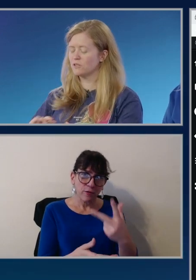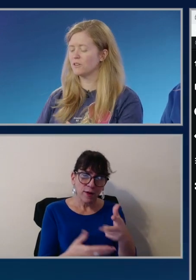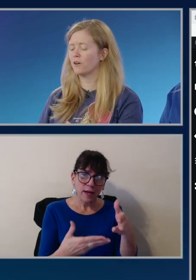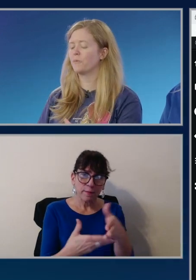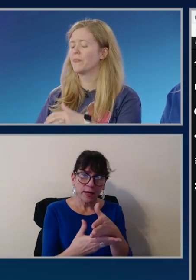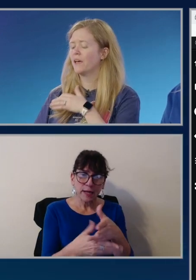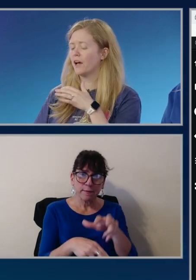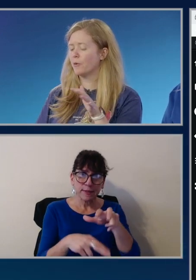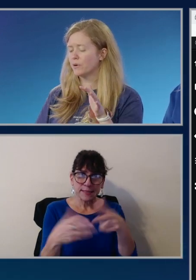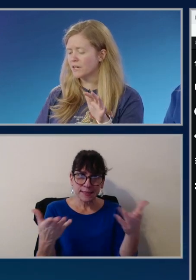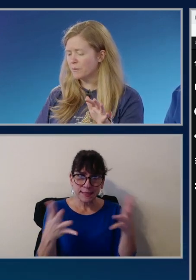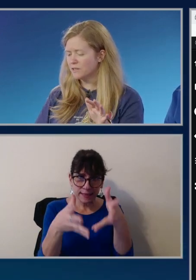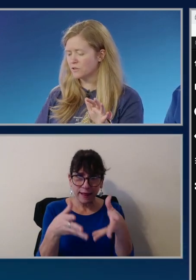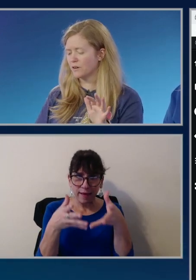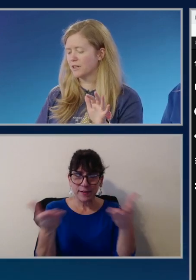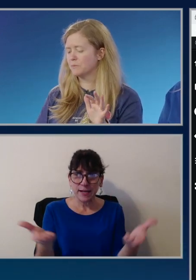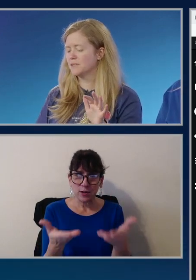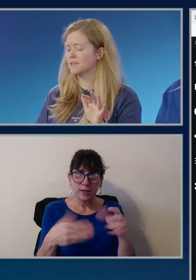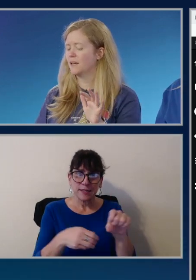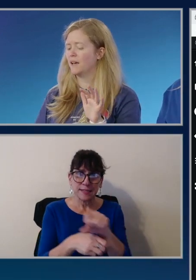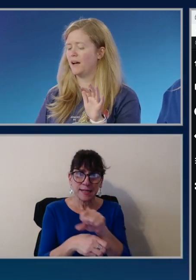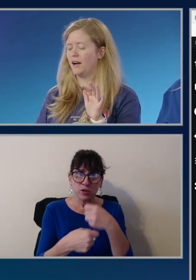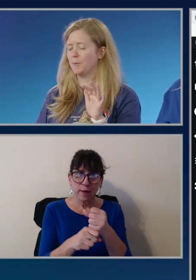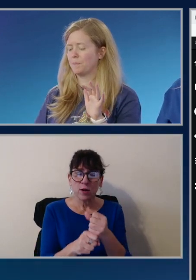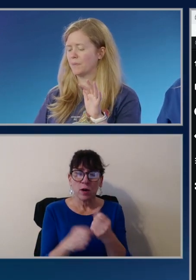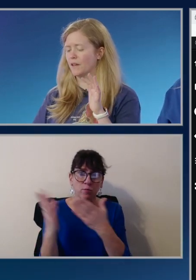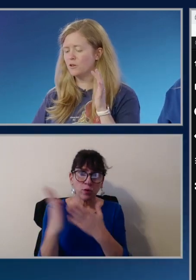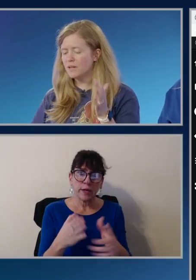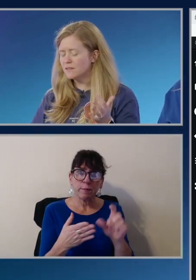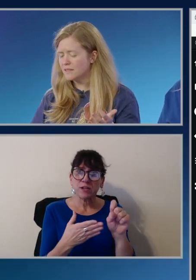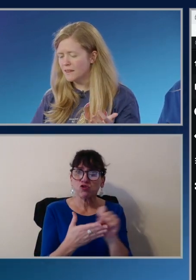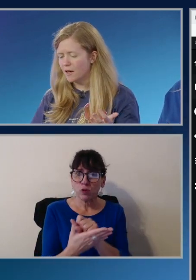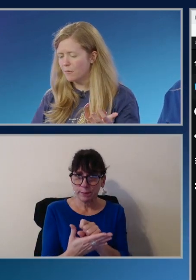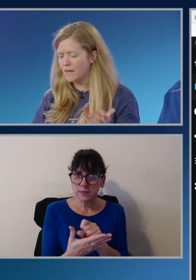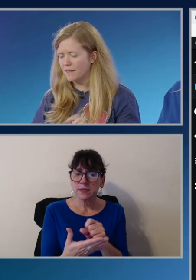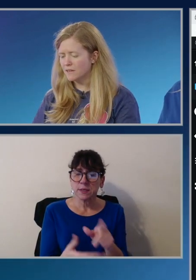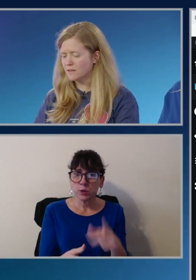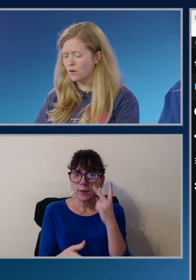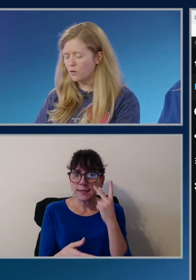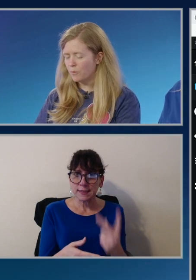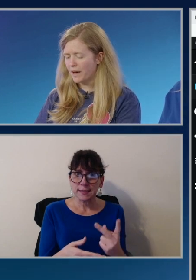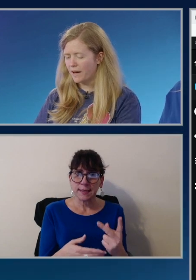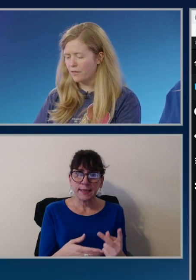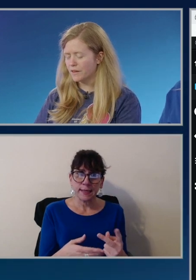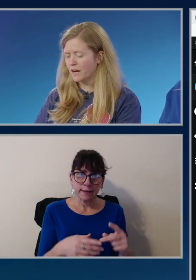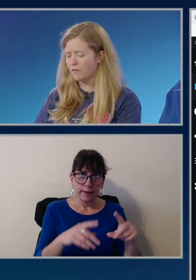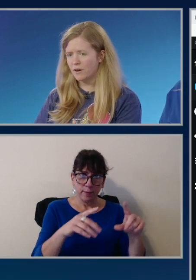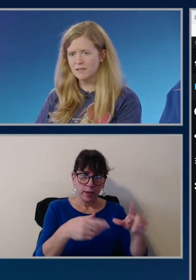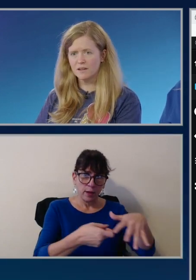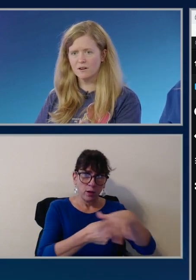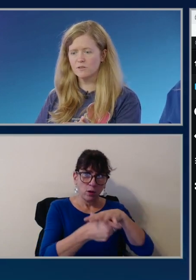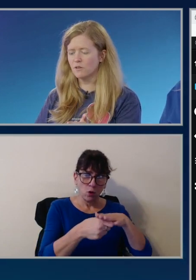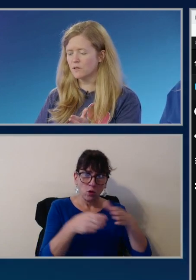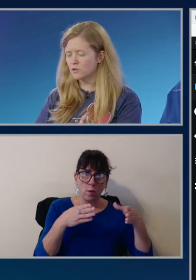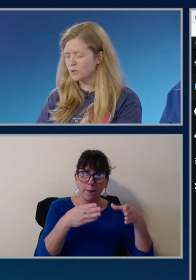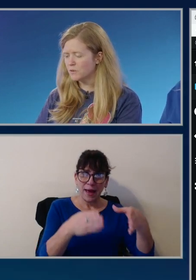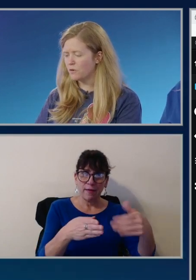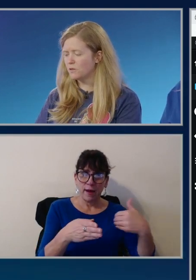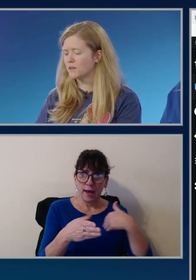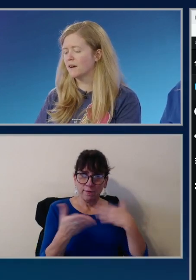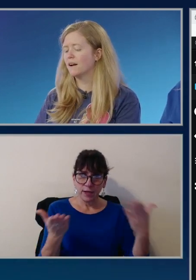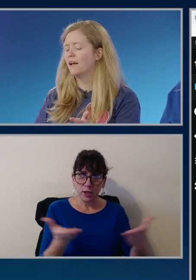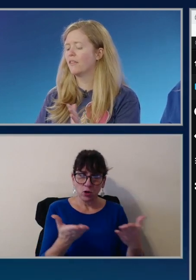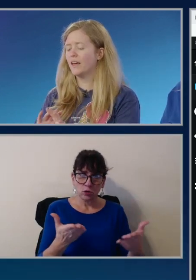SageMaker Studio. Okay. I'm bringing my scripts. You can see them in this local path that I have right here. So the